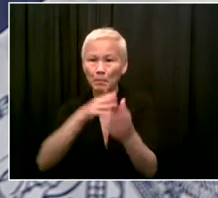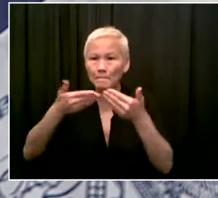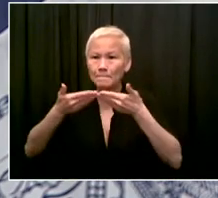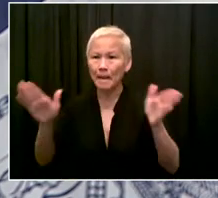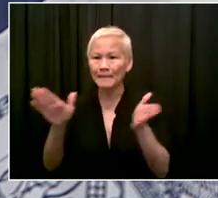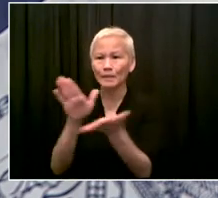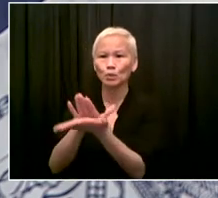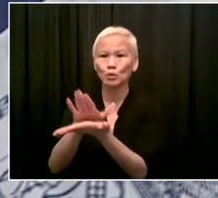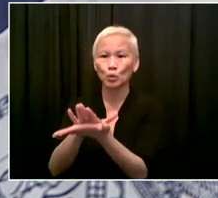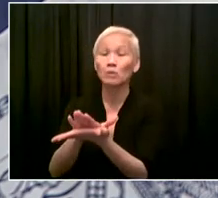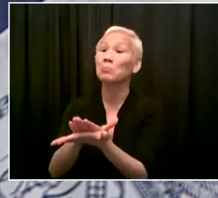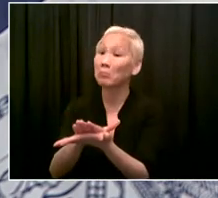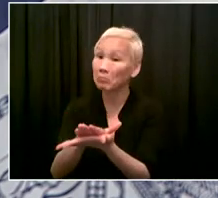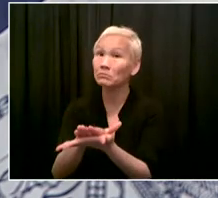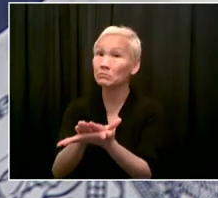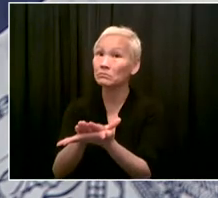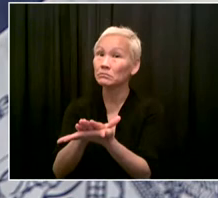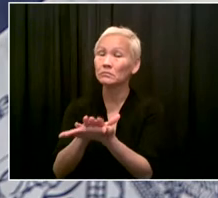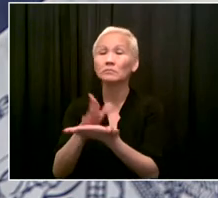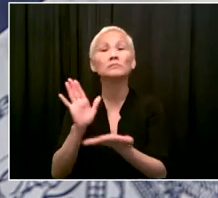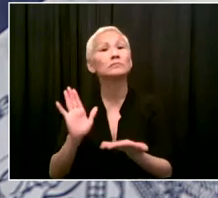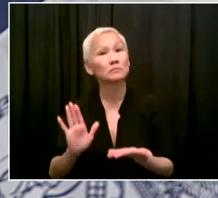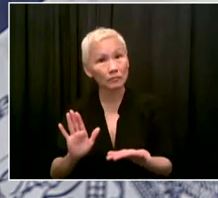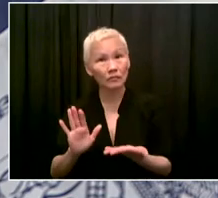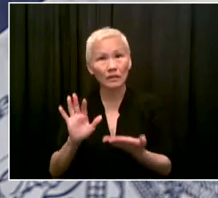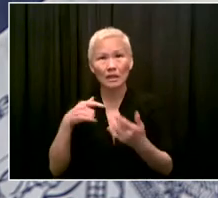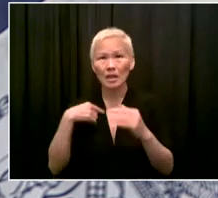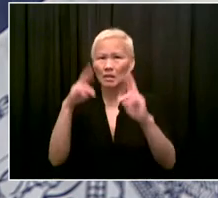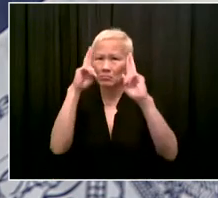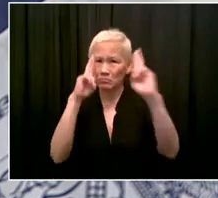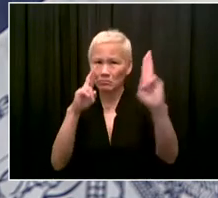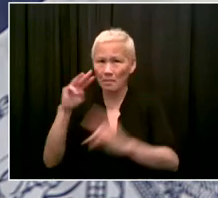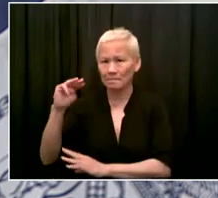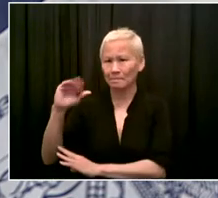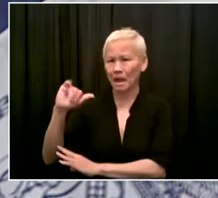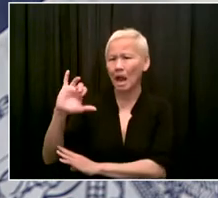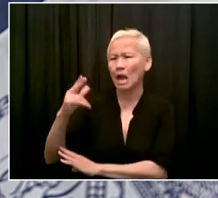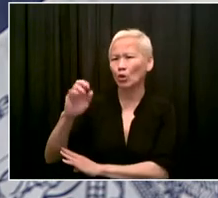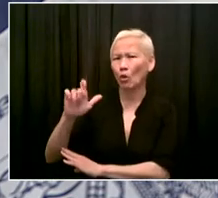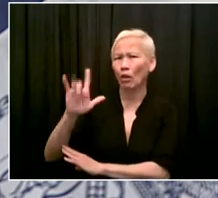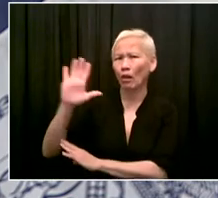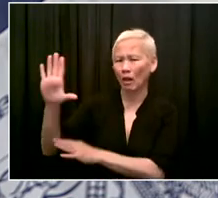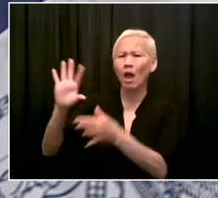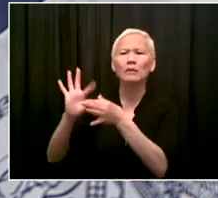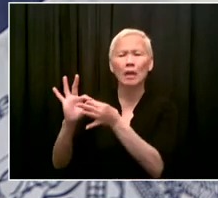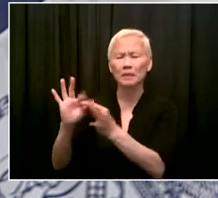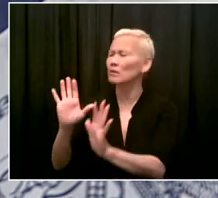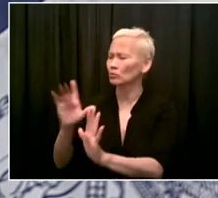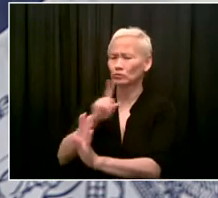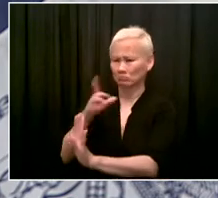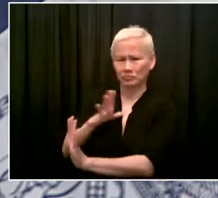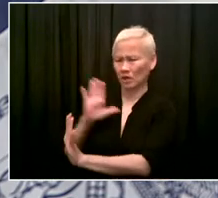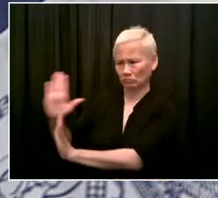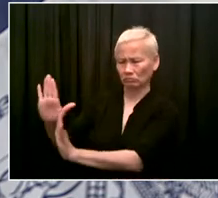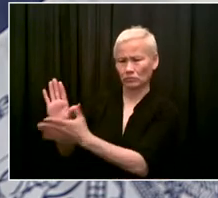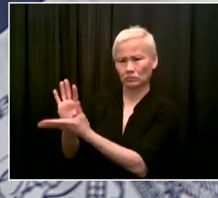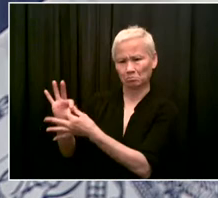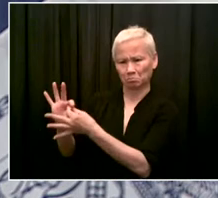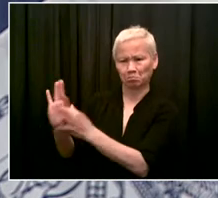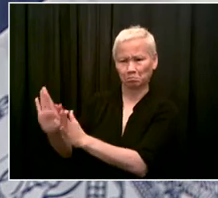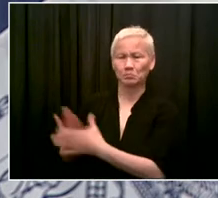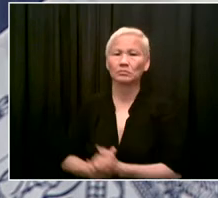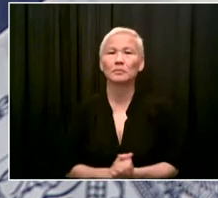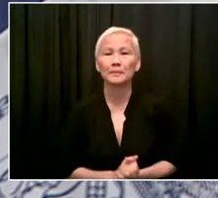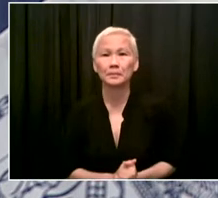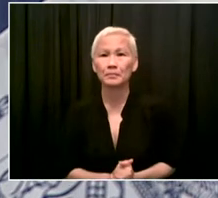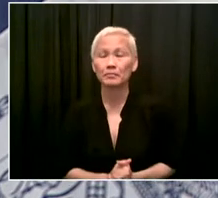him regularly, but I'm saying this to the bigger public debate. Two jobs that lots and lots and lots of people